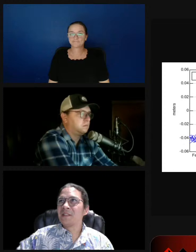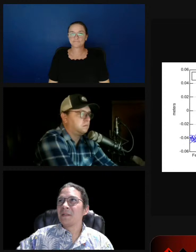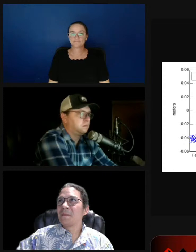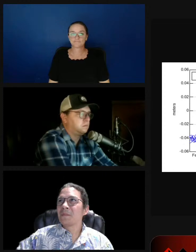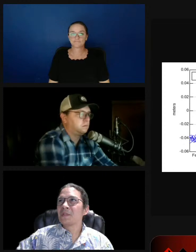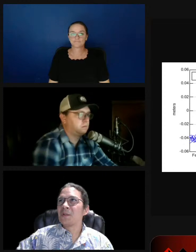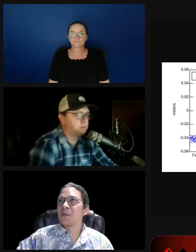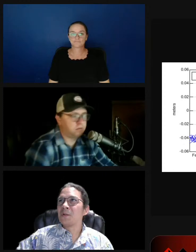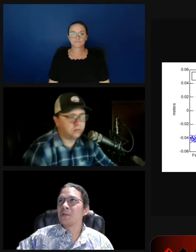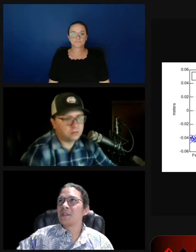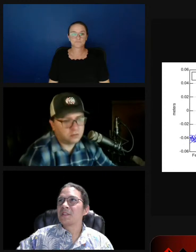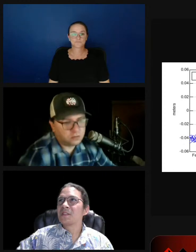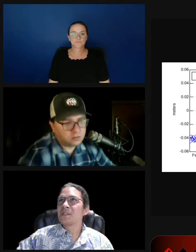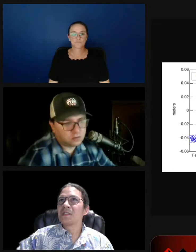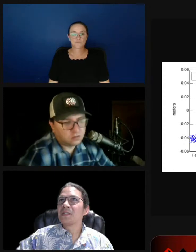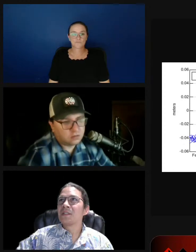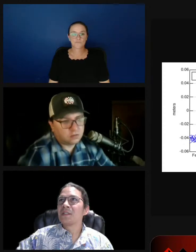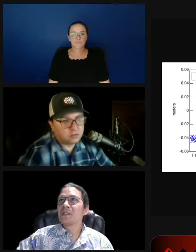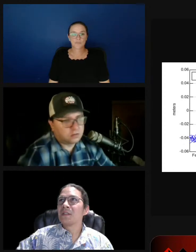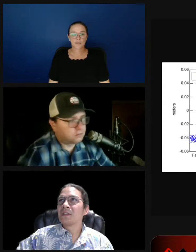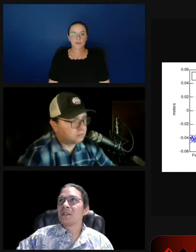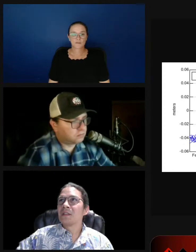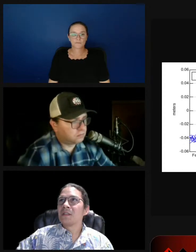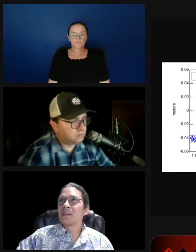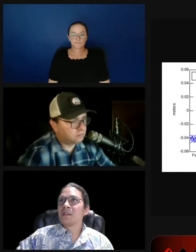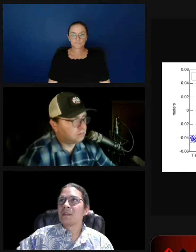All right, so let's